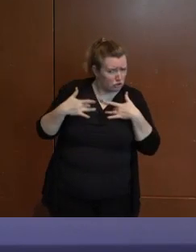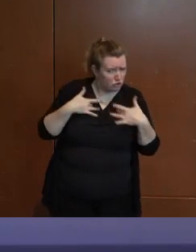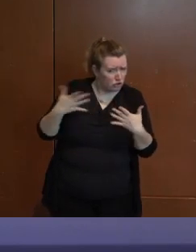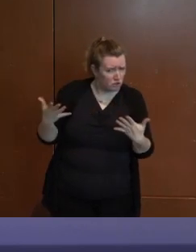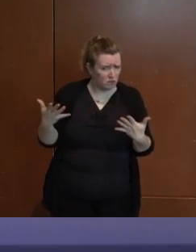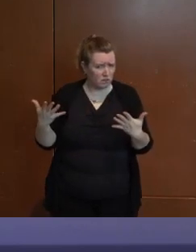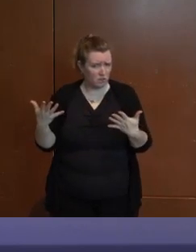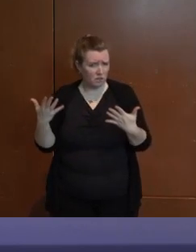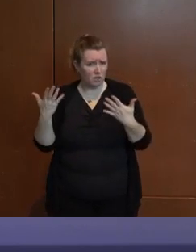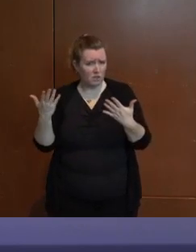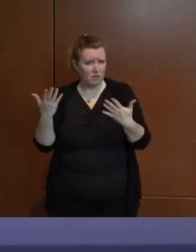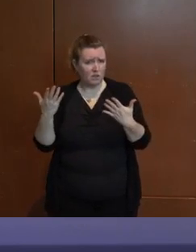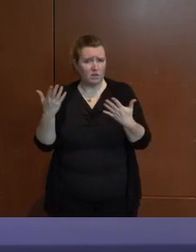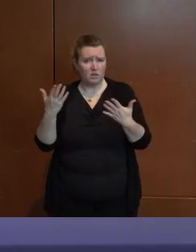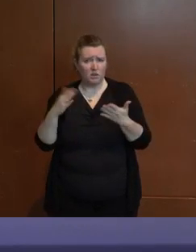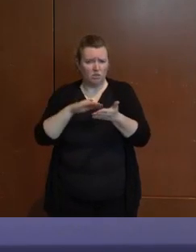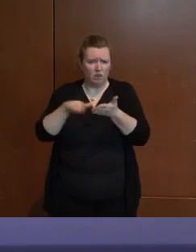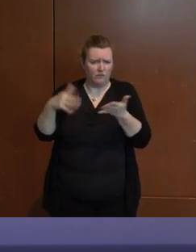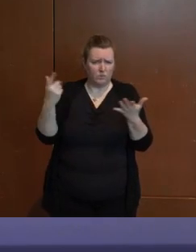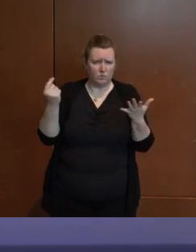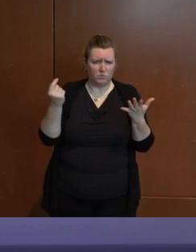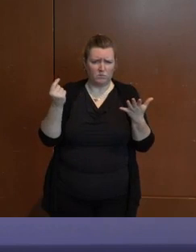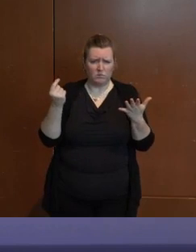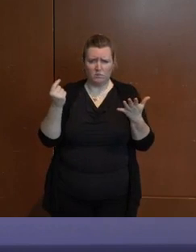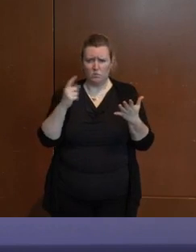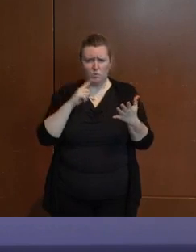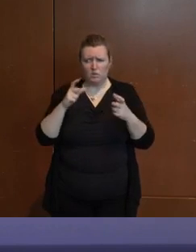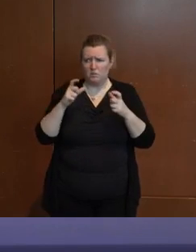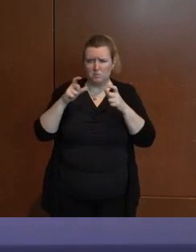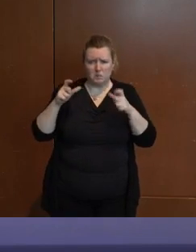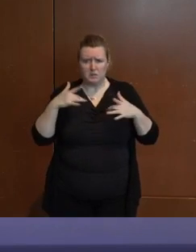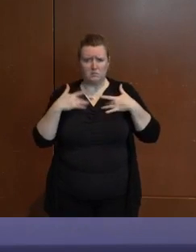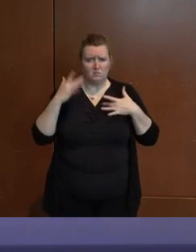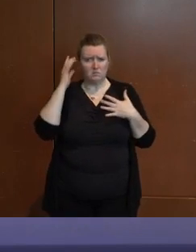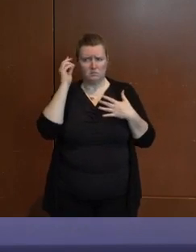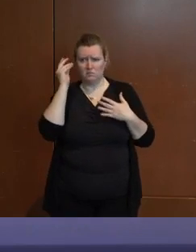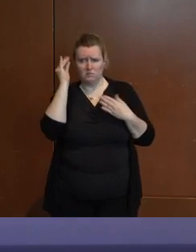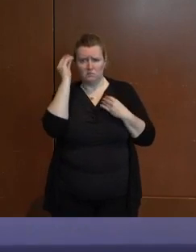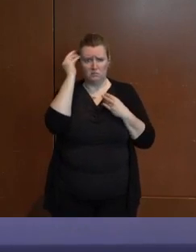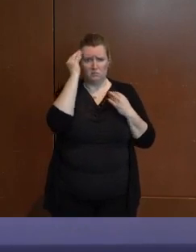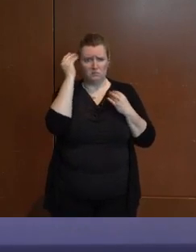would be very concerned about this. How much of an issue is this in other medical